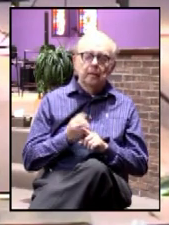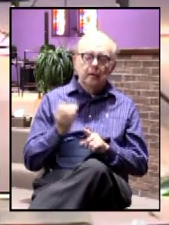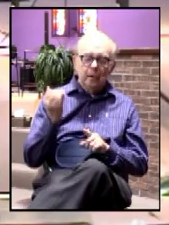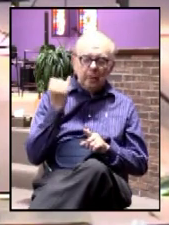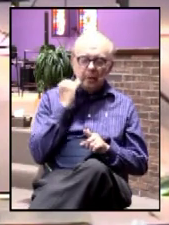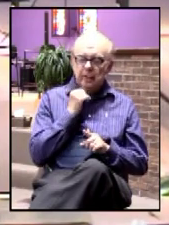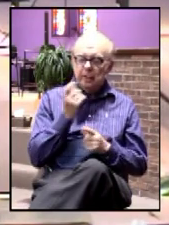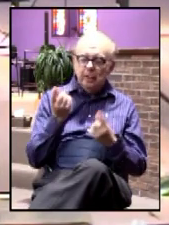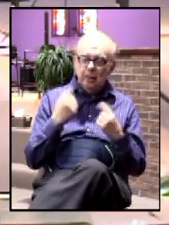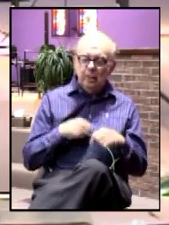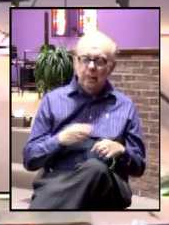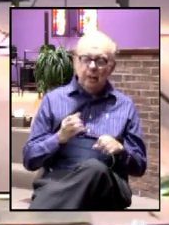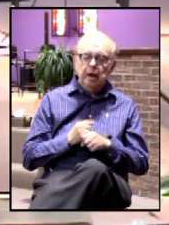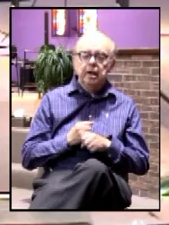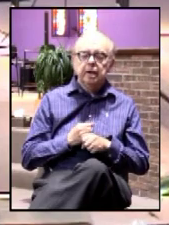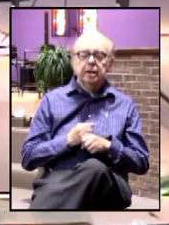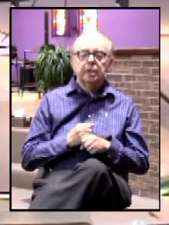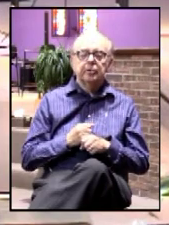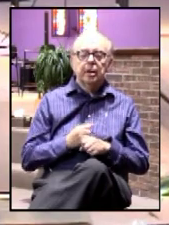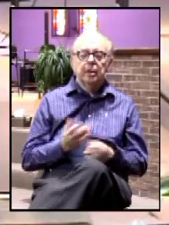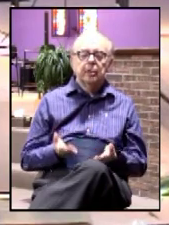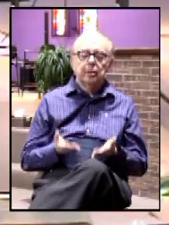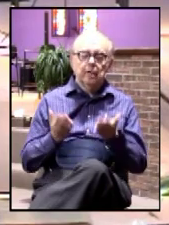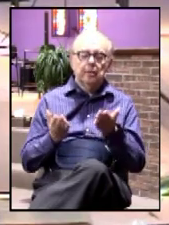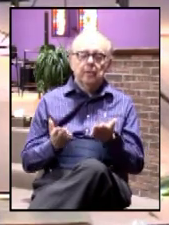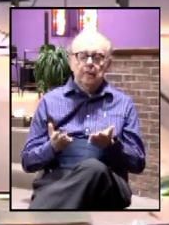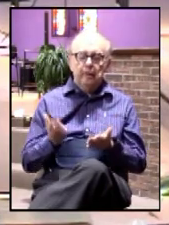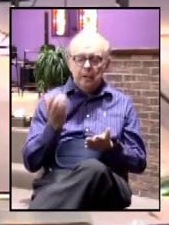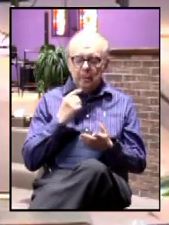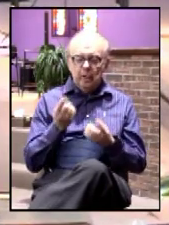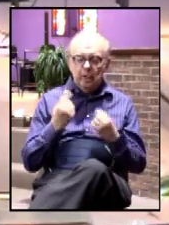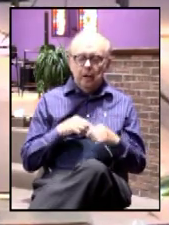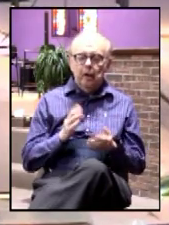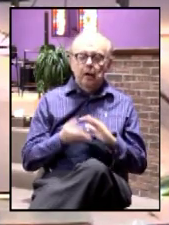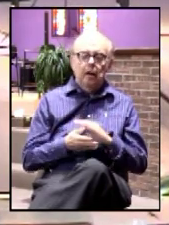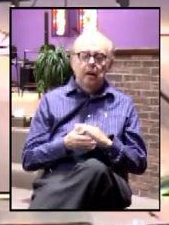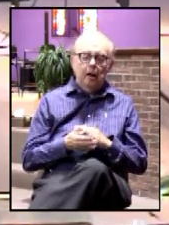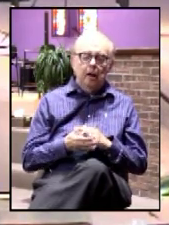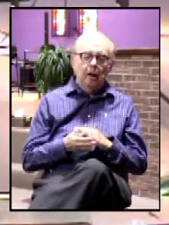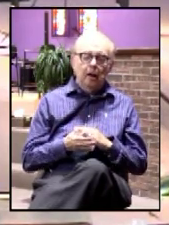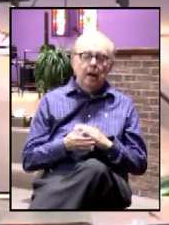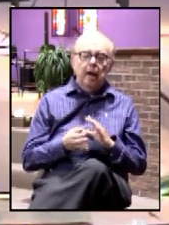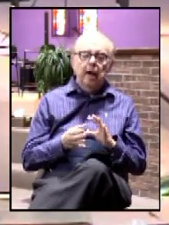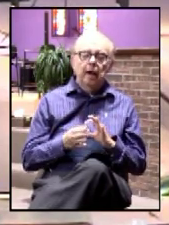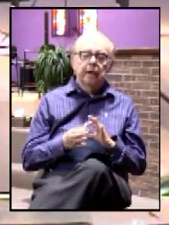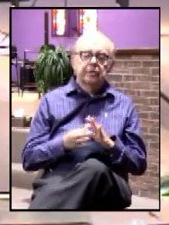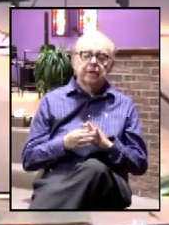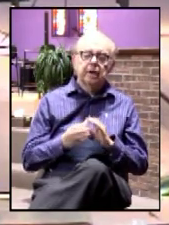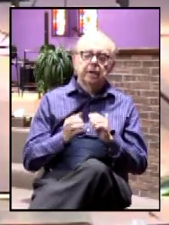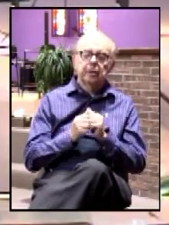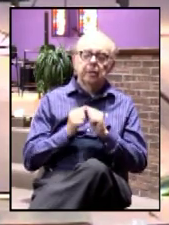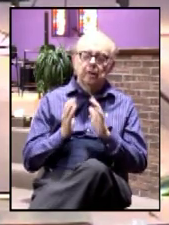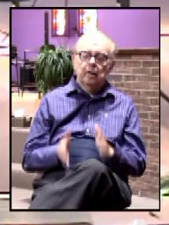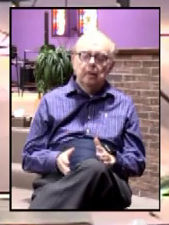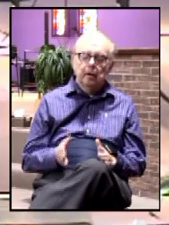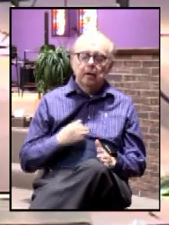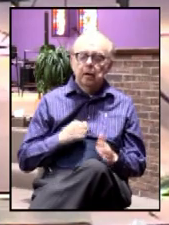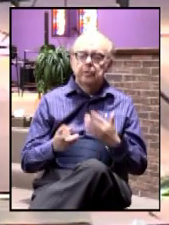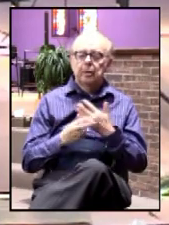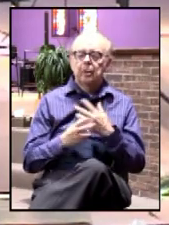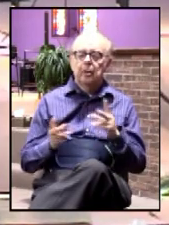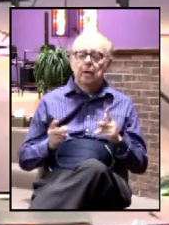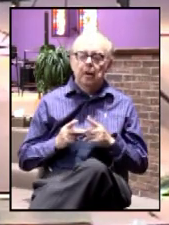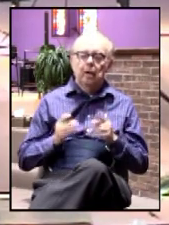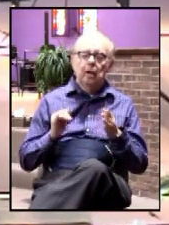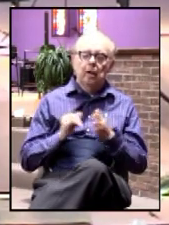And if you don't come to get refueled, if you don't come to become as co-laborers and come to a safe